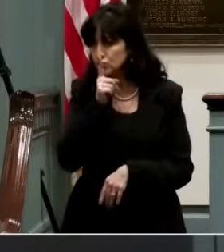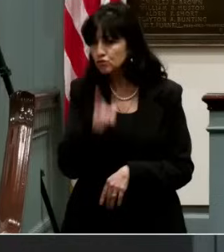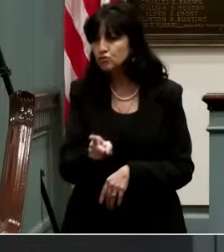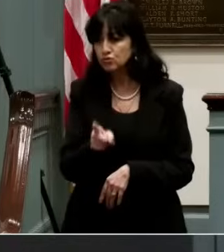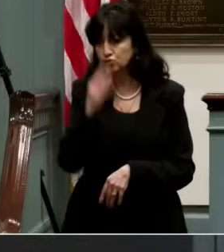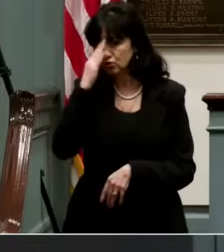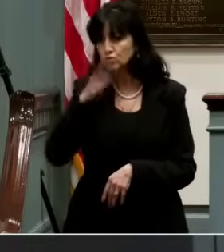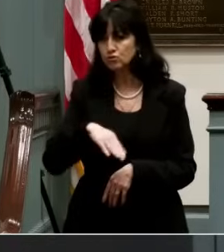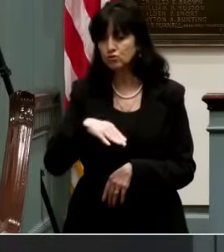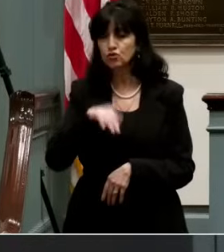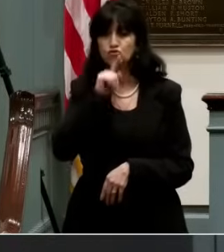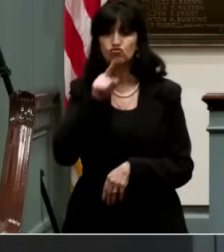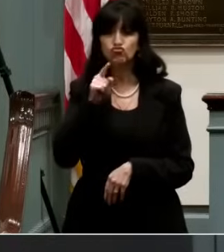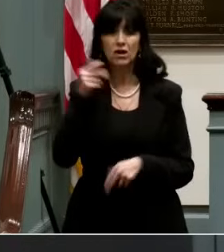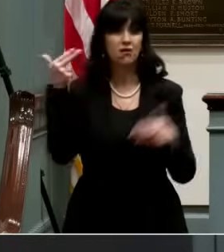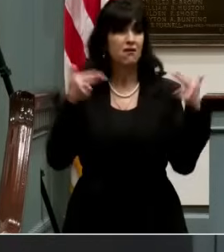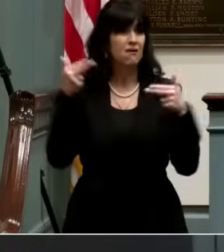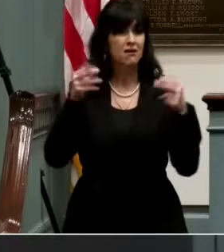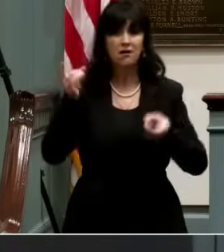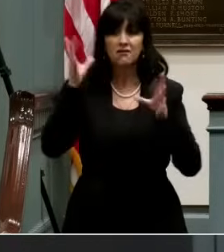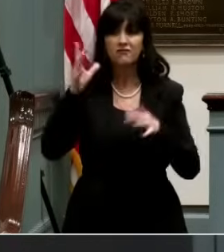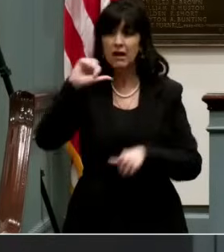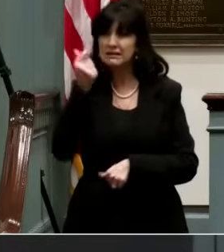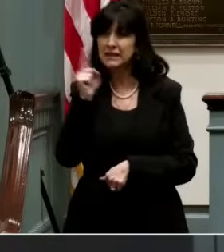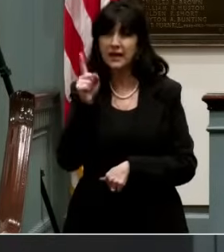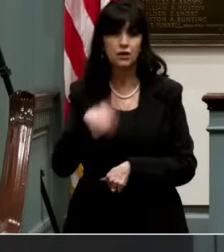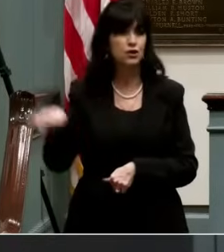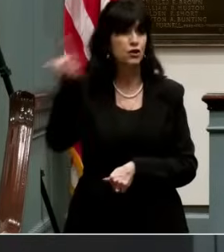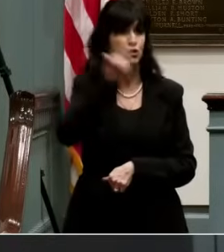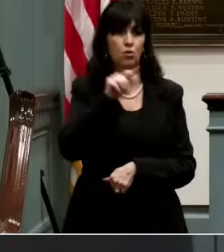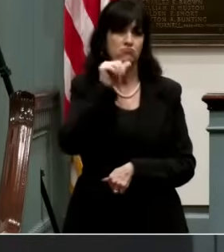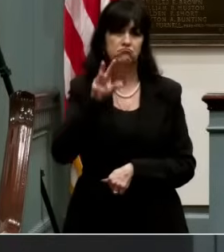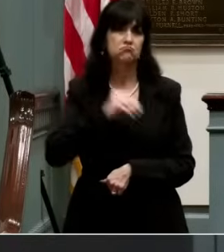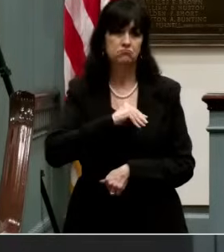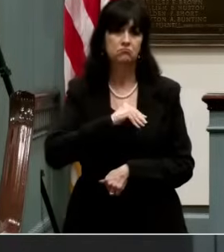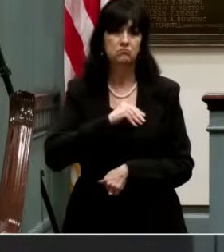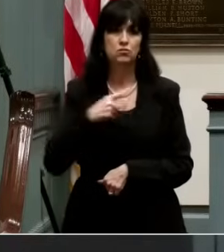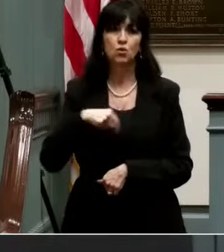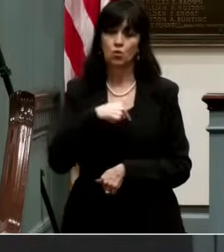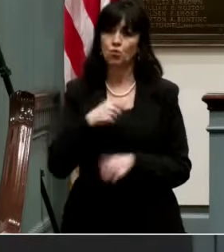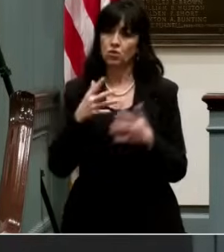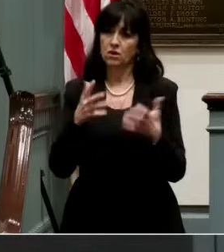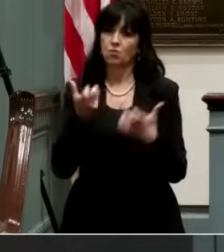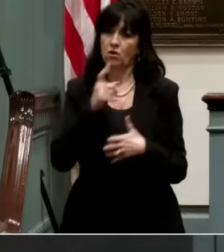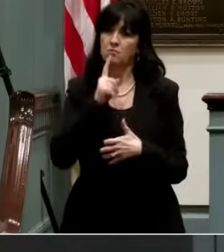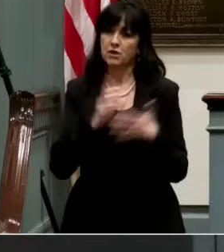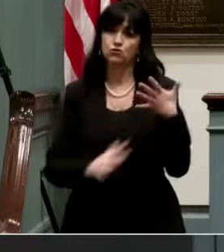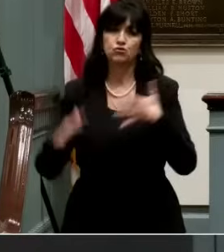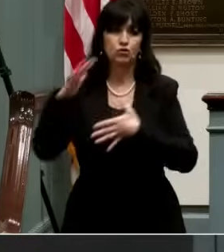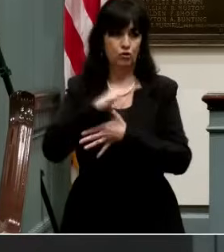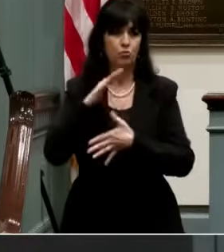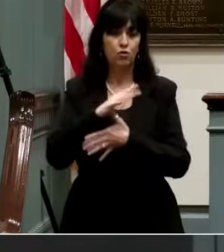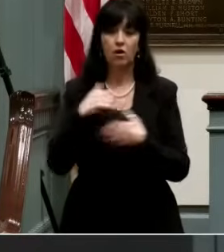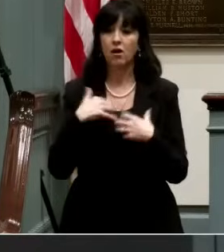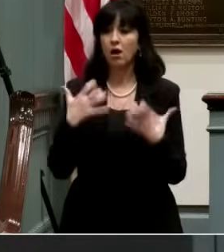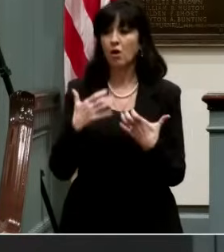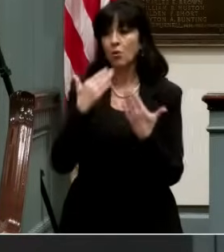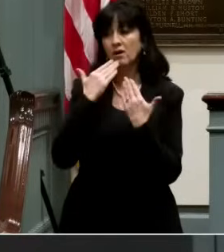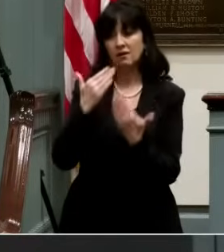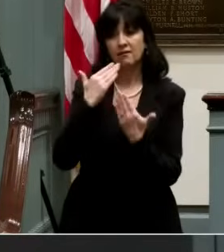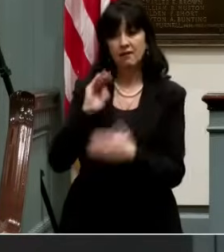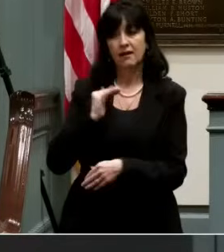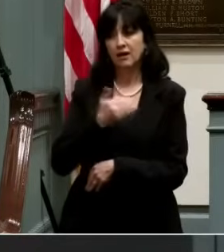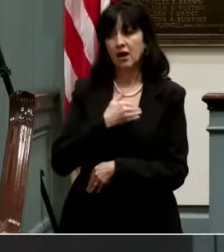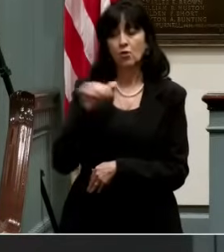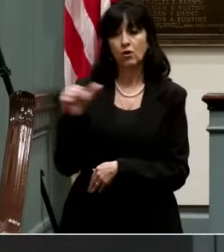anywhere is unacceptable, and we need everyone to make this a priority with us. And I want to thank our Attorney General and all